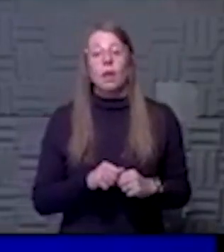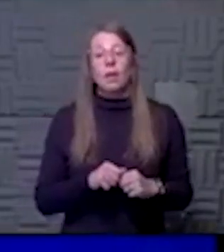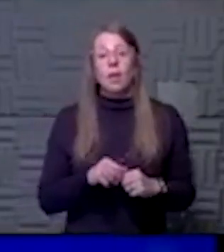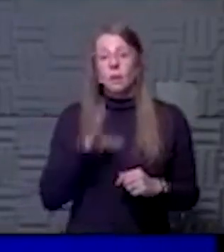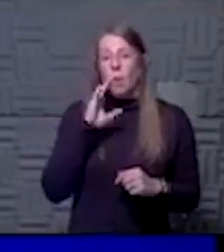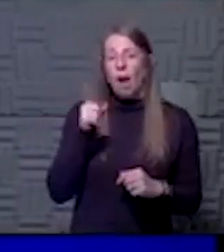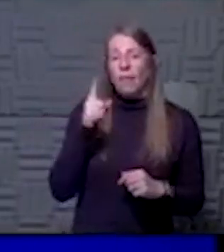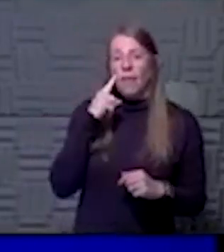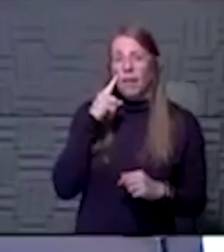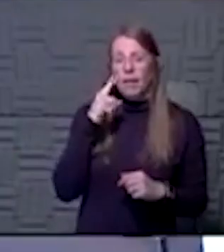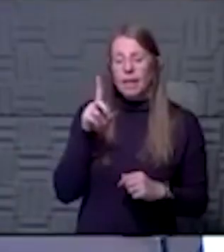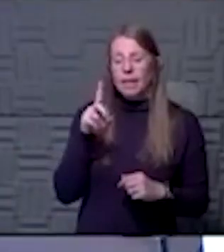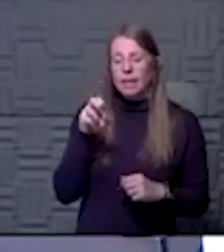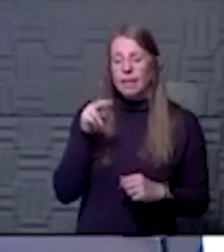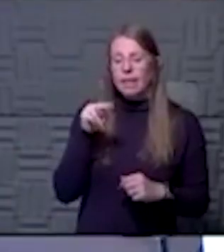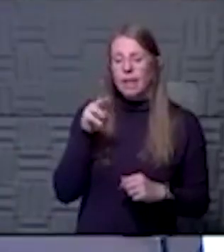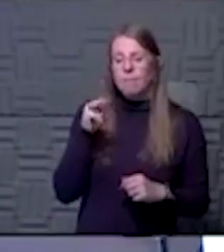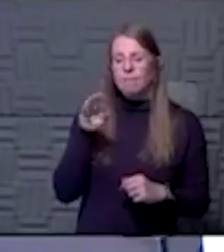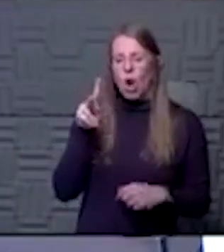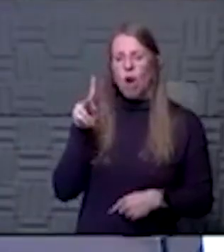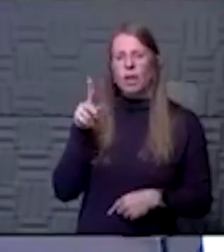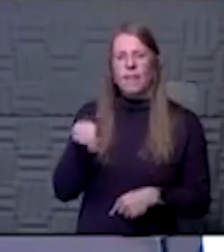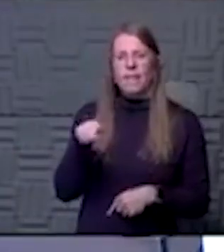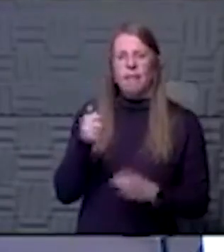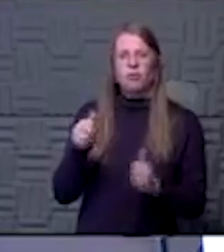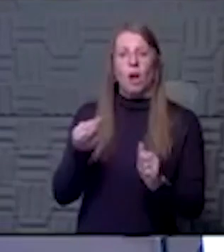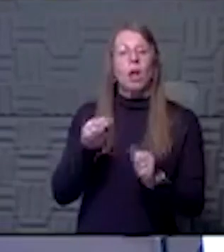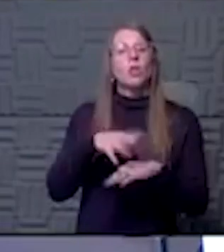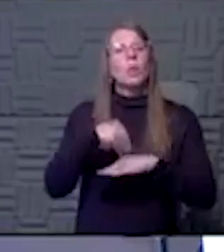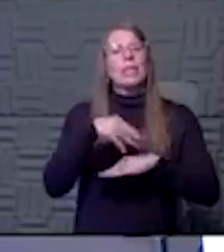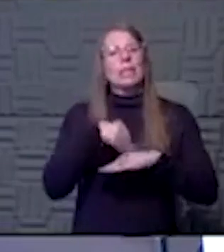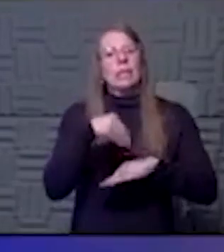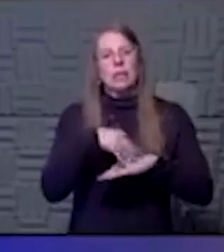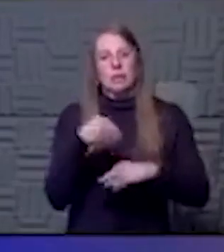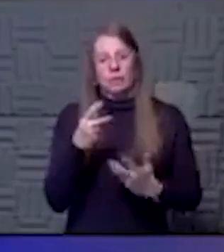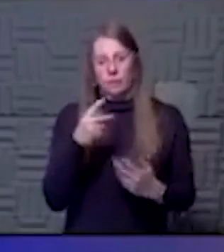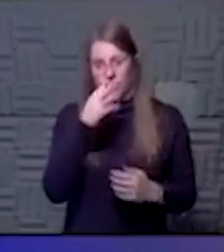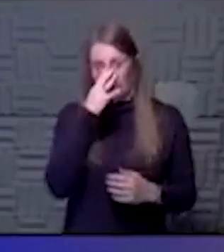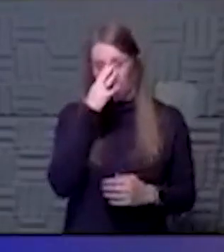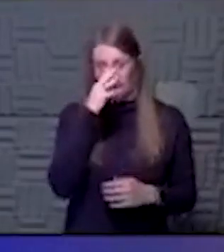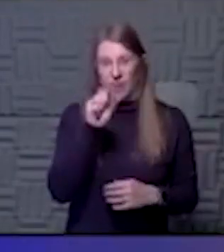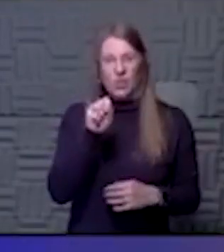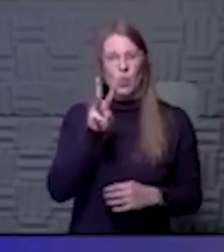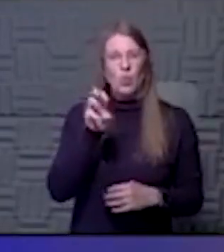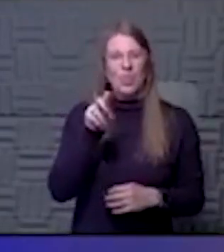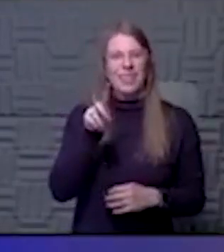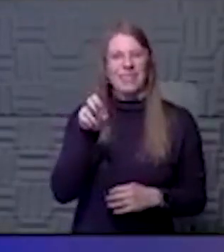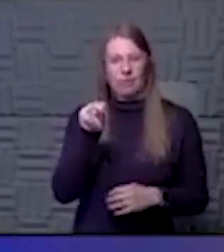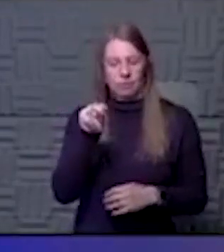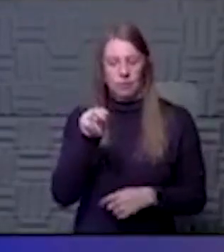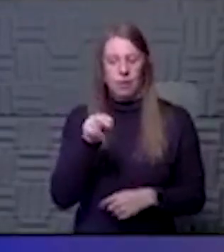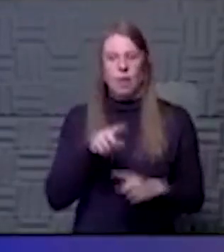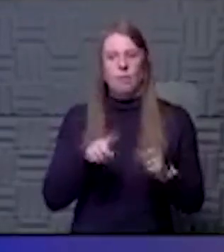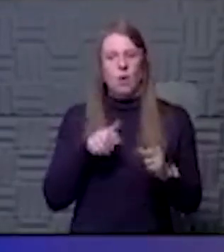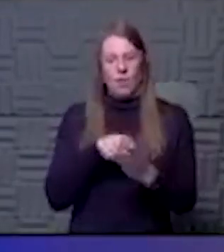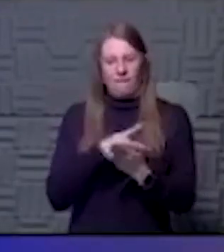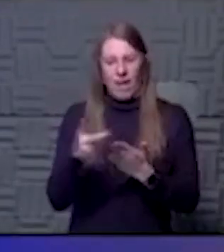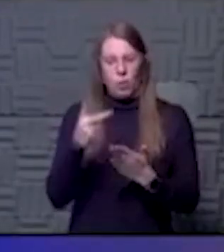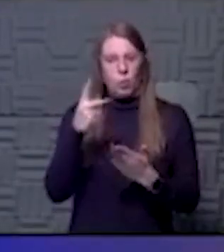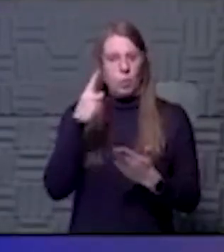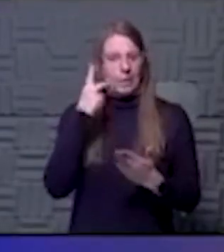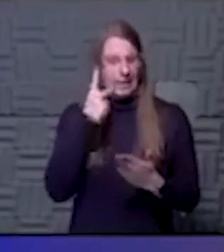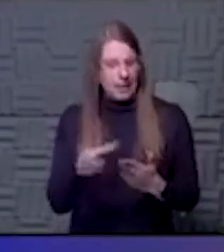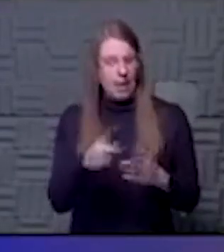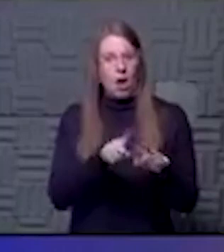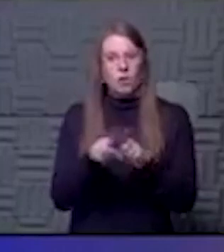think it was Denmark that had tried that model, Sweden. But unfortunately, what we fail to see and mention